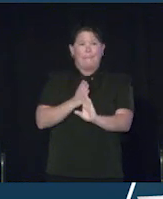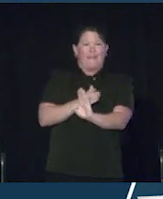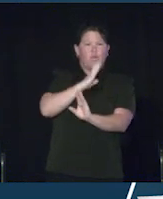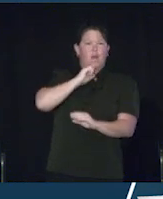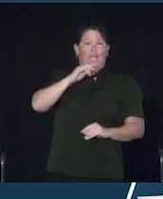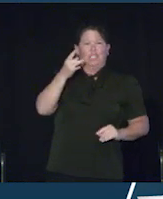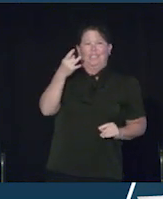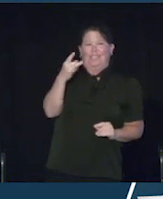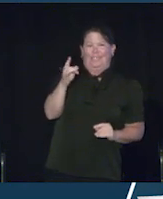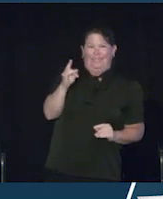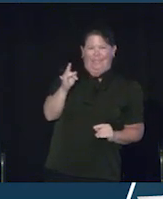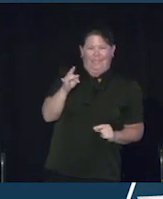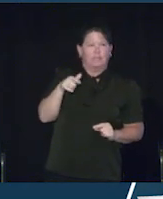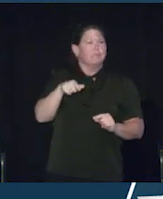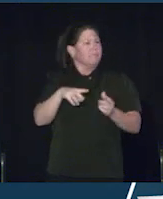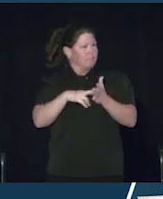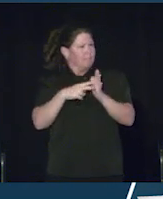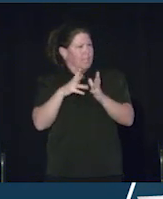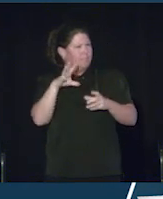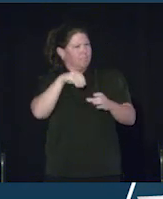in our rule and statute in particular.